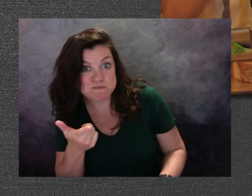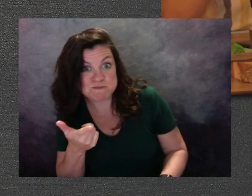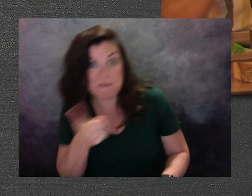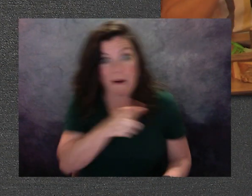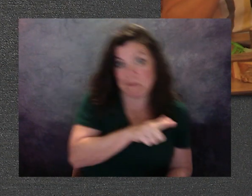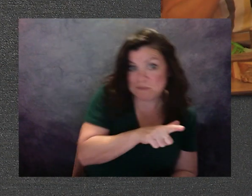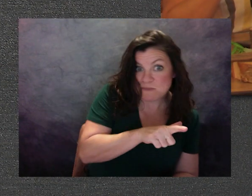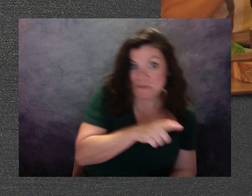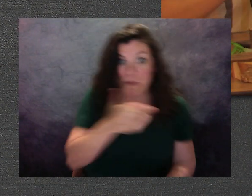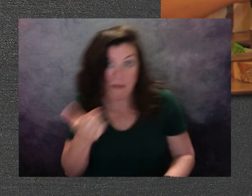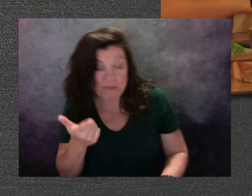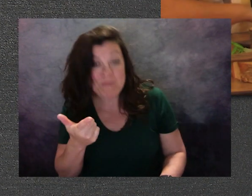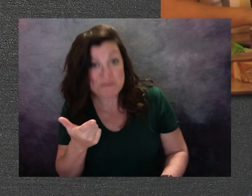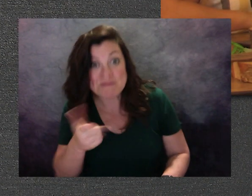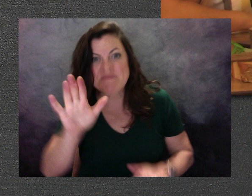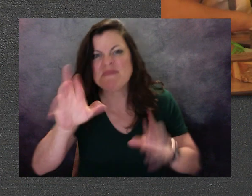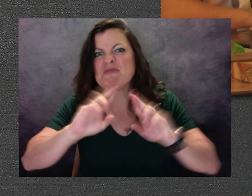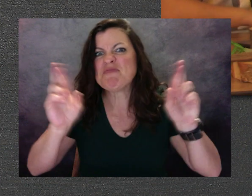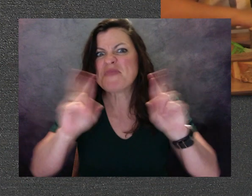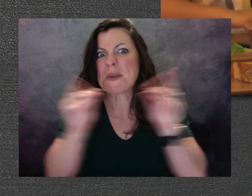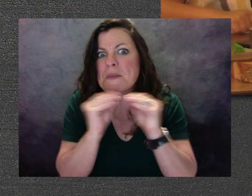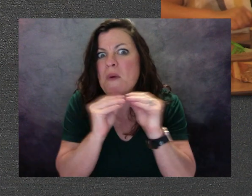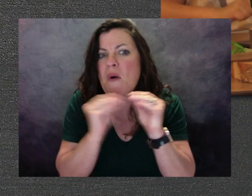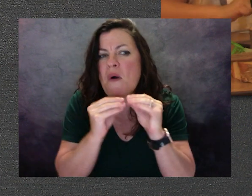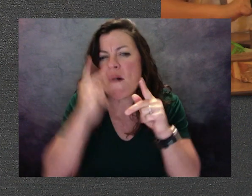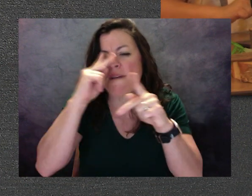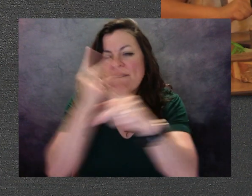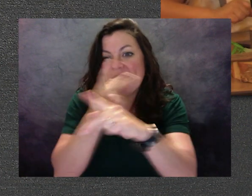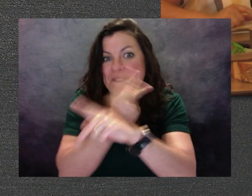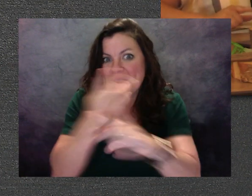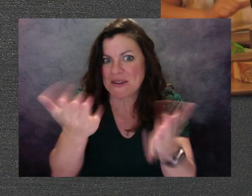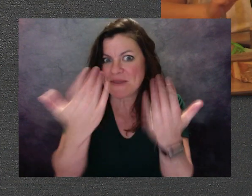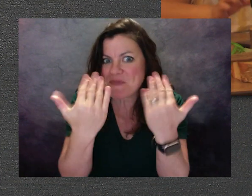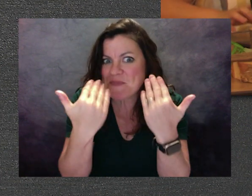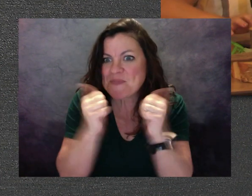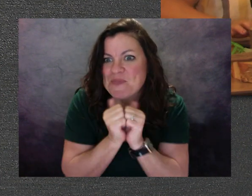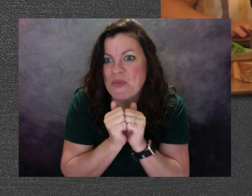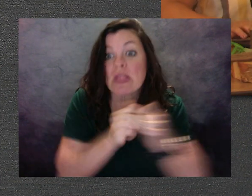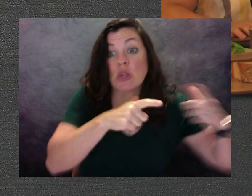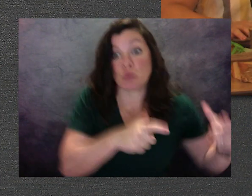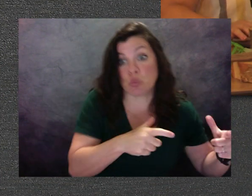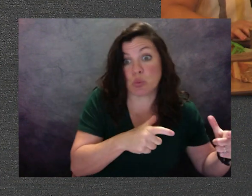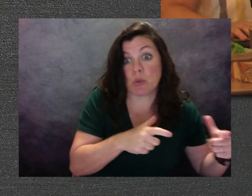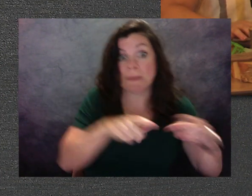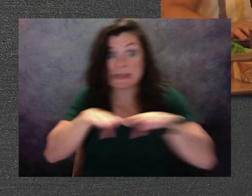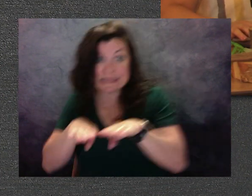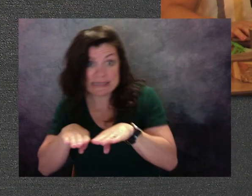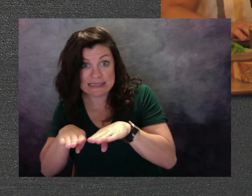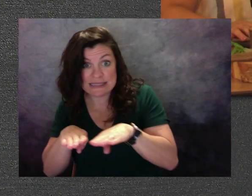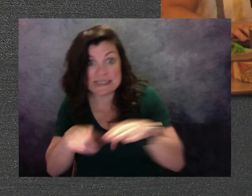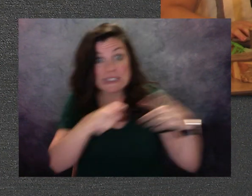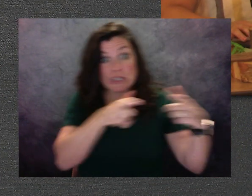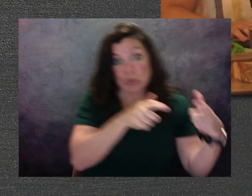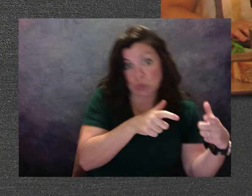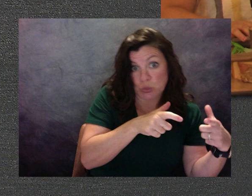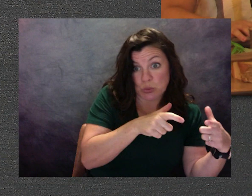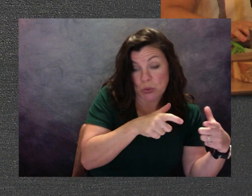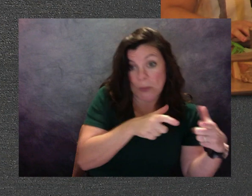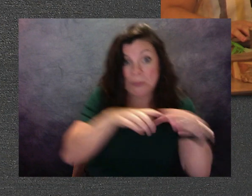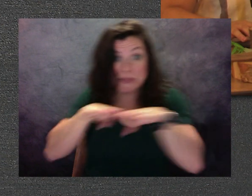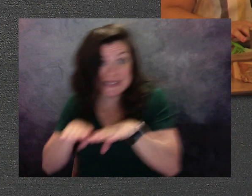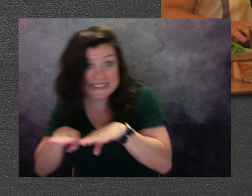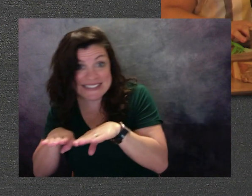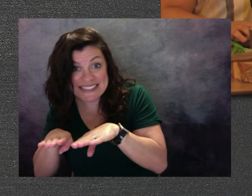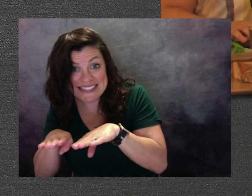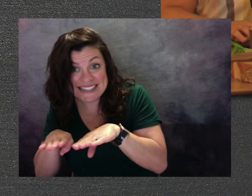your help. We can do it. Tube, ski, tube, ski. What would come next? What